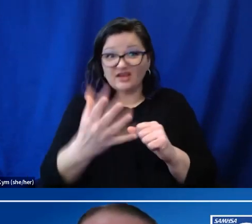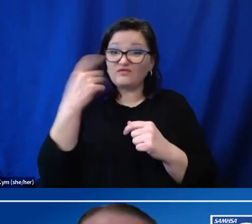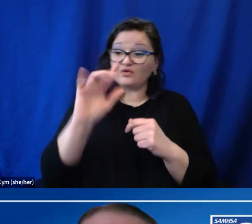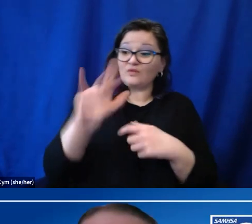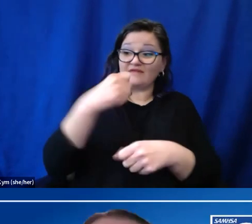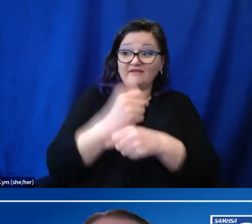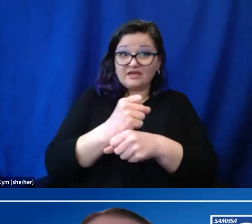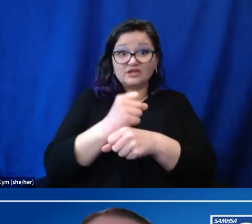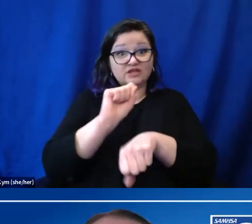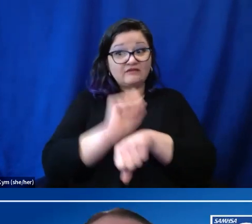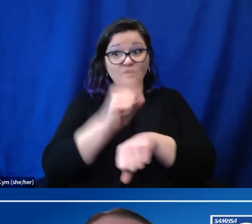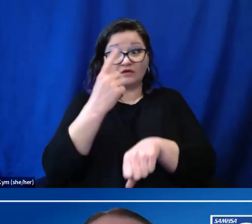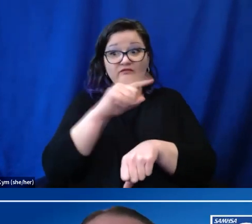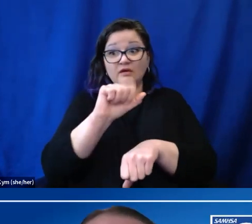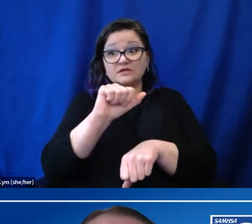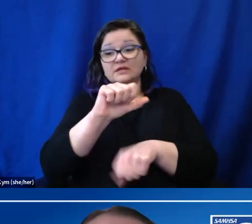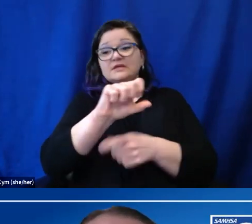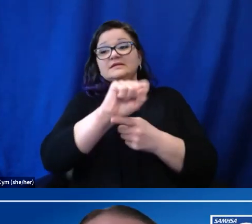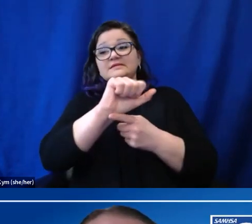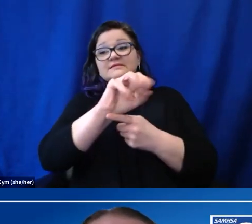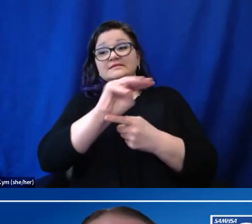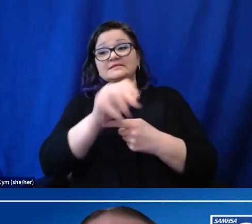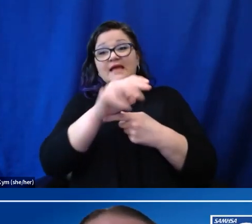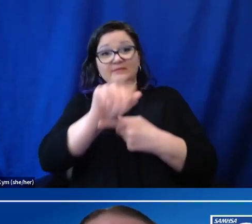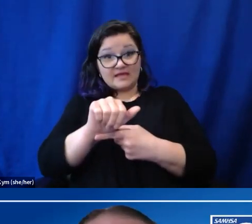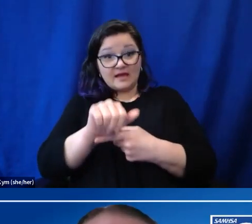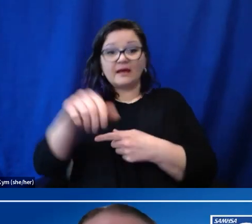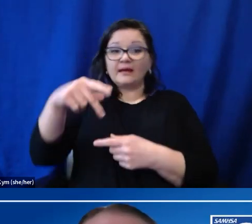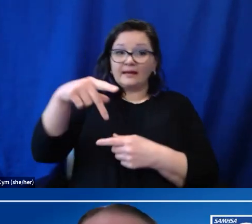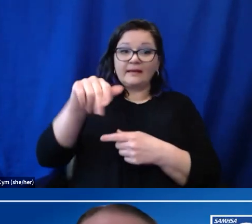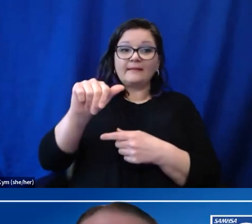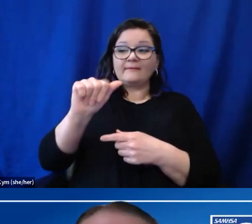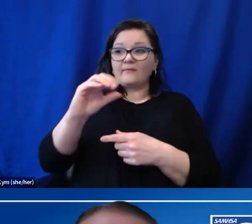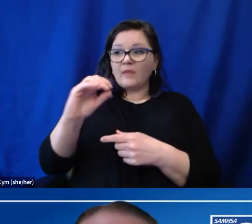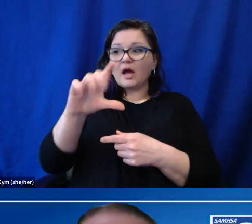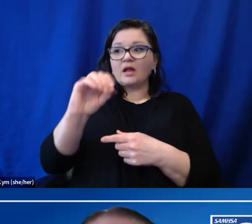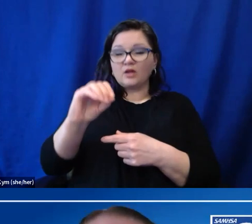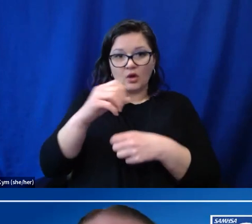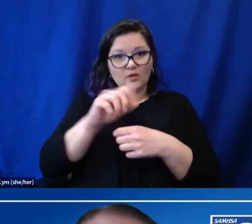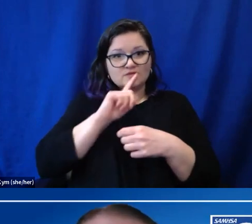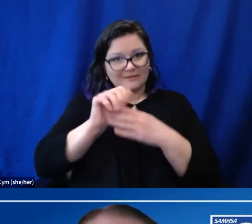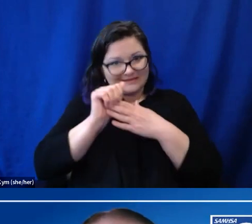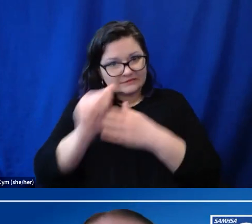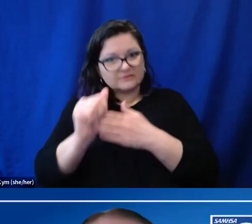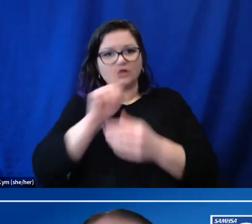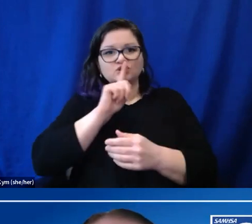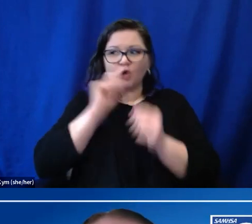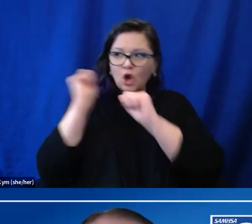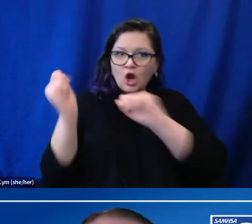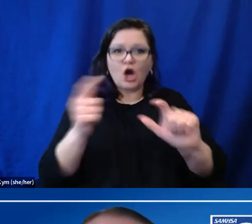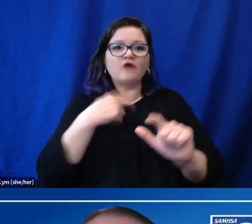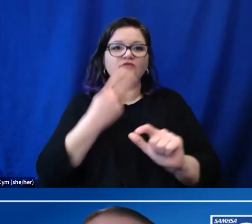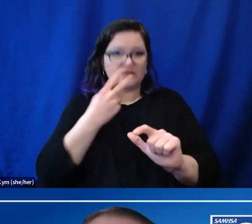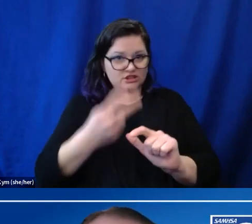SAMHSA, Paulo has been leading the way around making sure that every voice was heard. And there